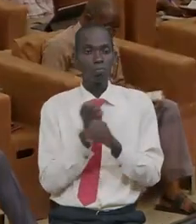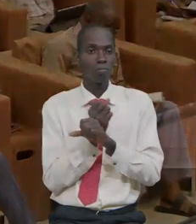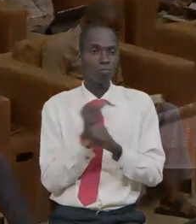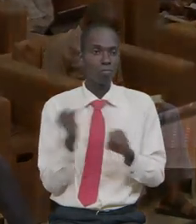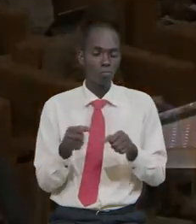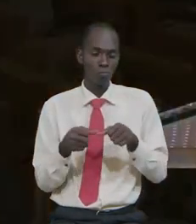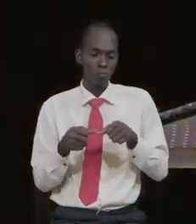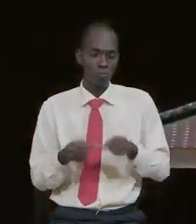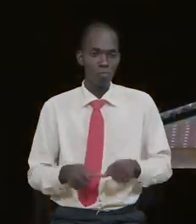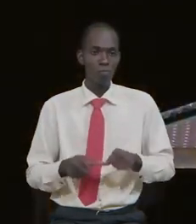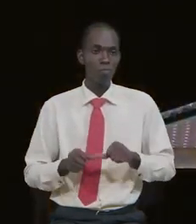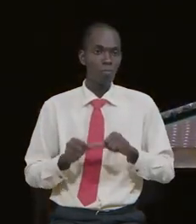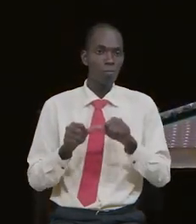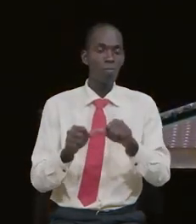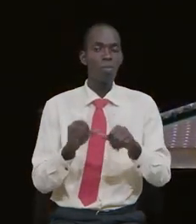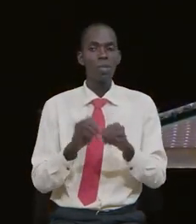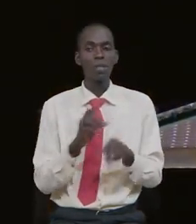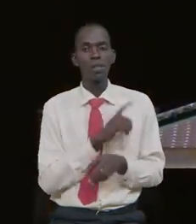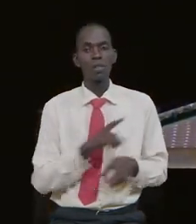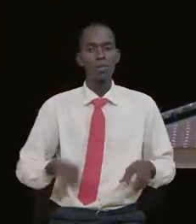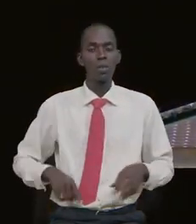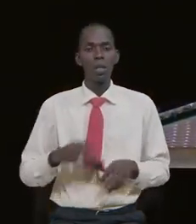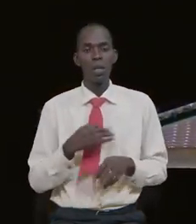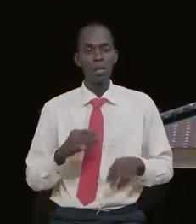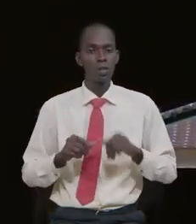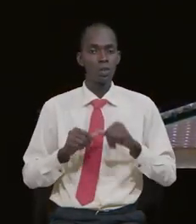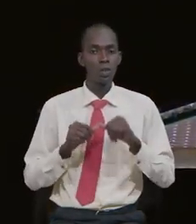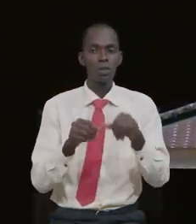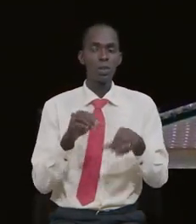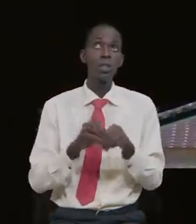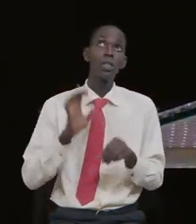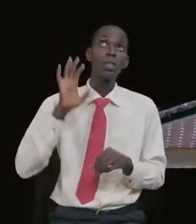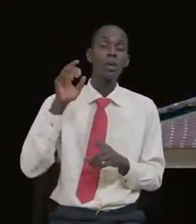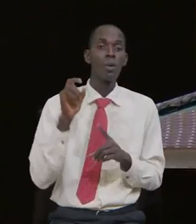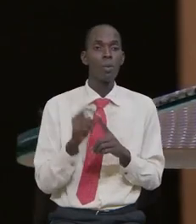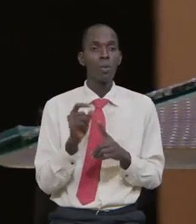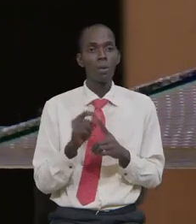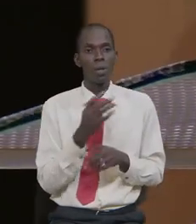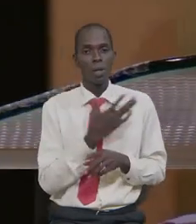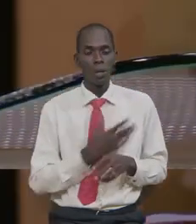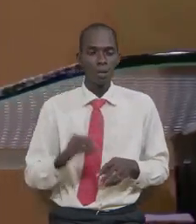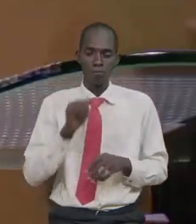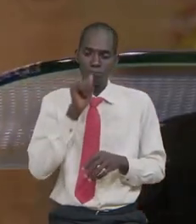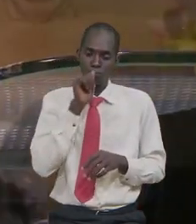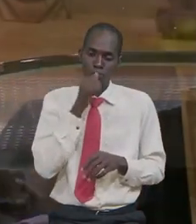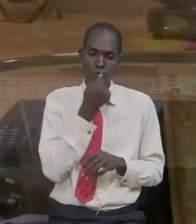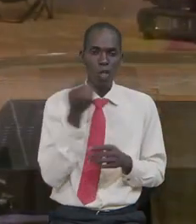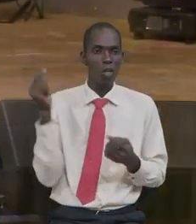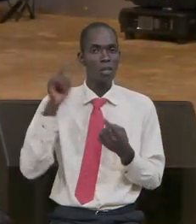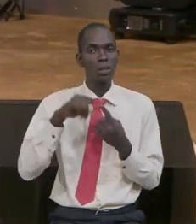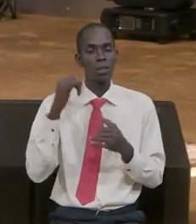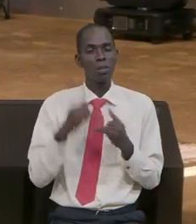remain abiding in the Lord, and you continue in his word, and you endure until the end all